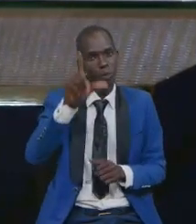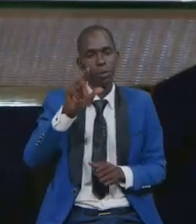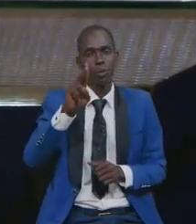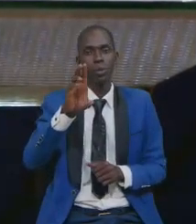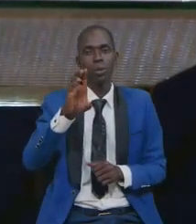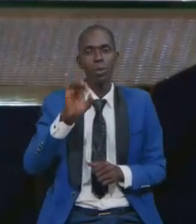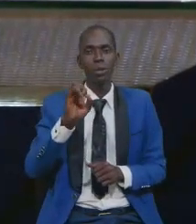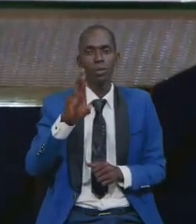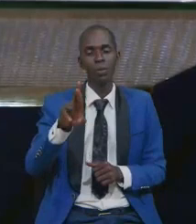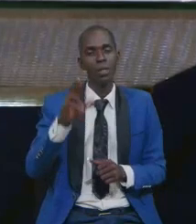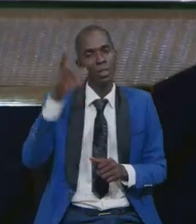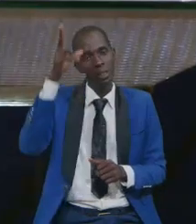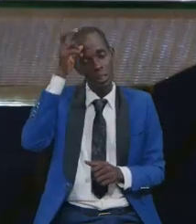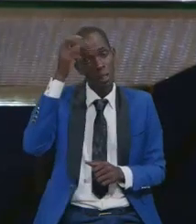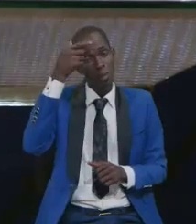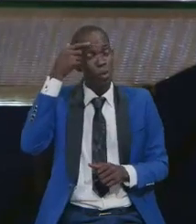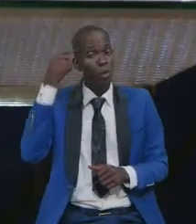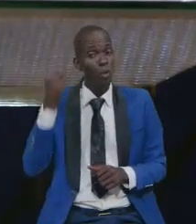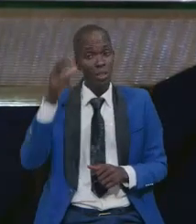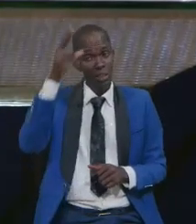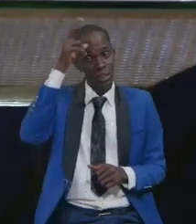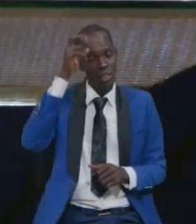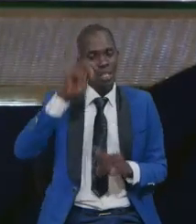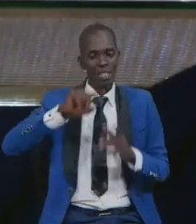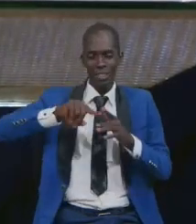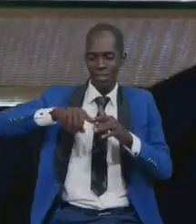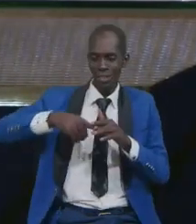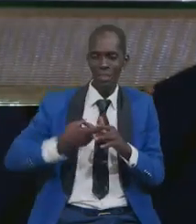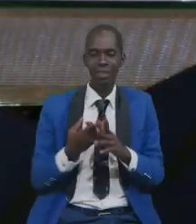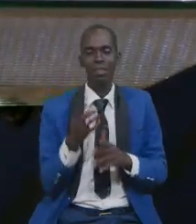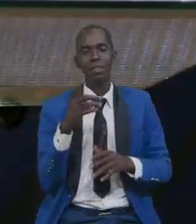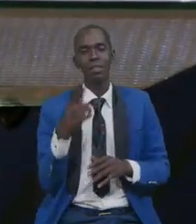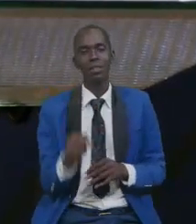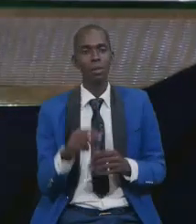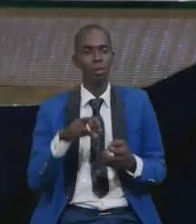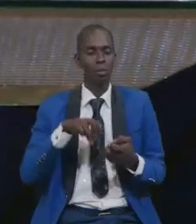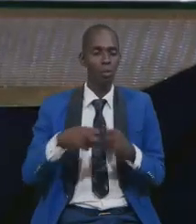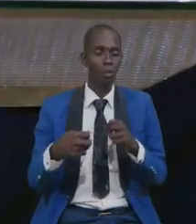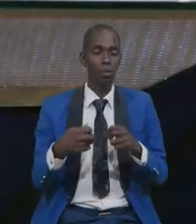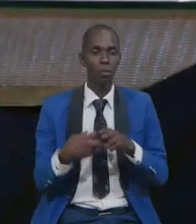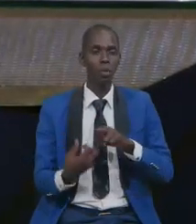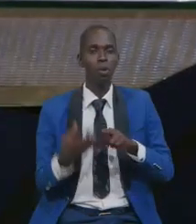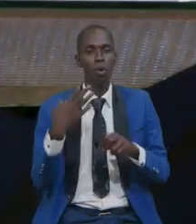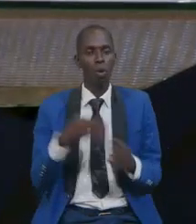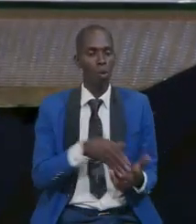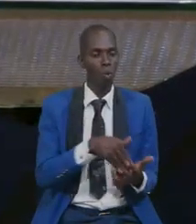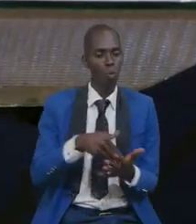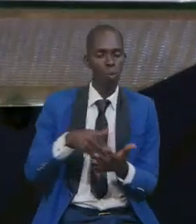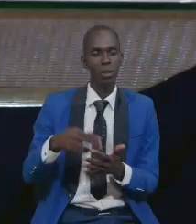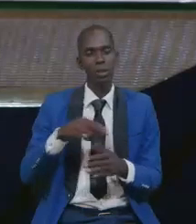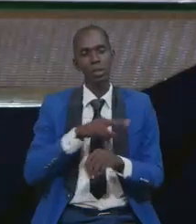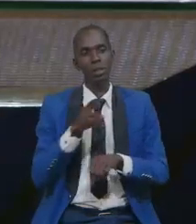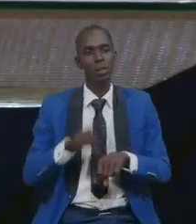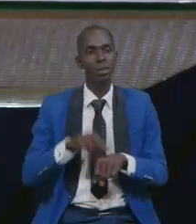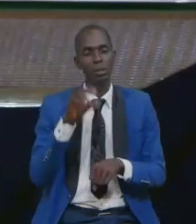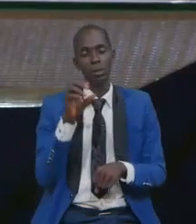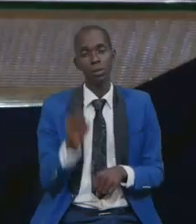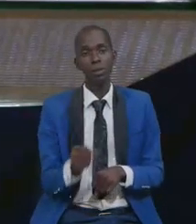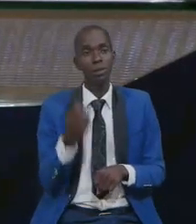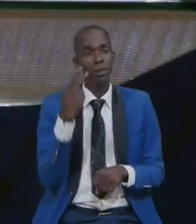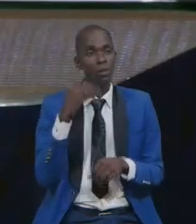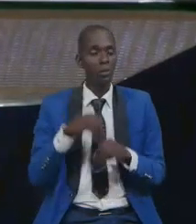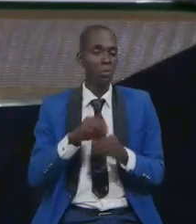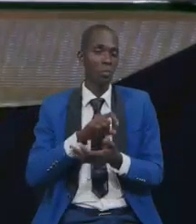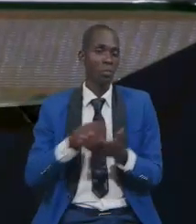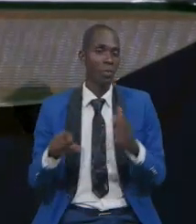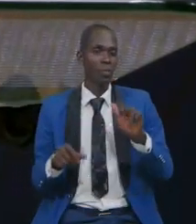that started that project of weakening the nations. In verse 13, verse 13 says, for